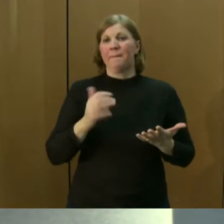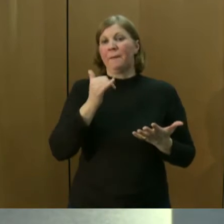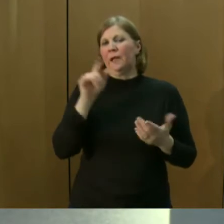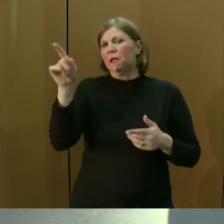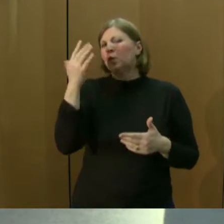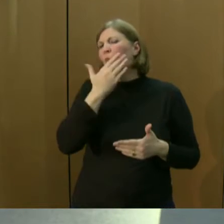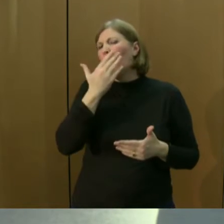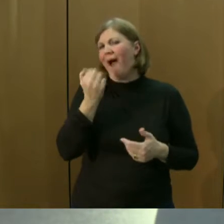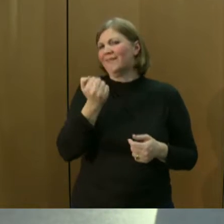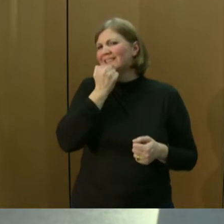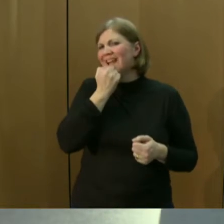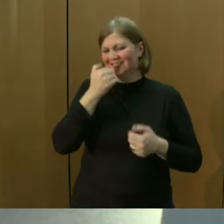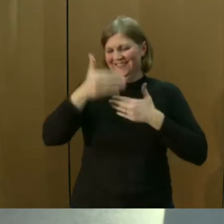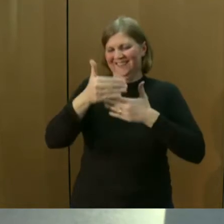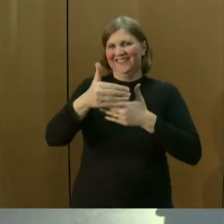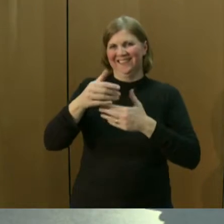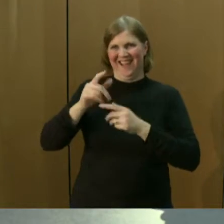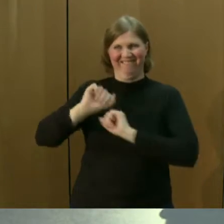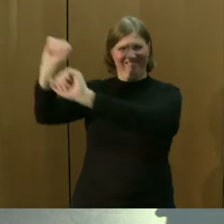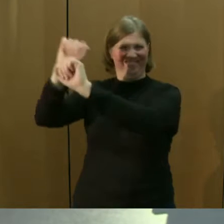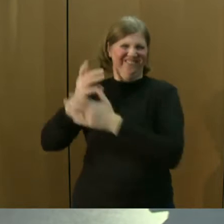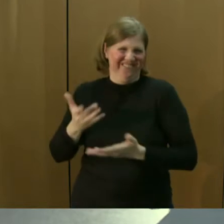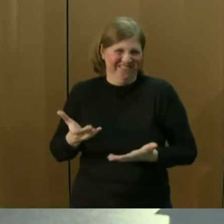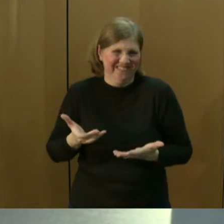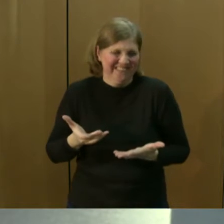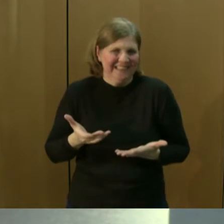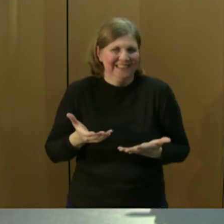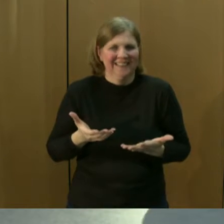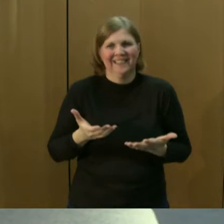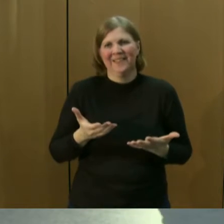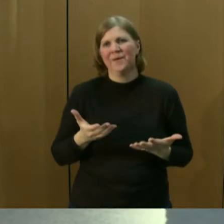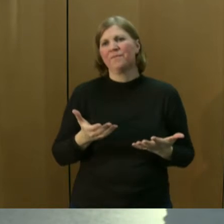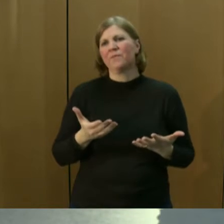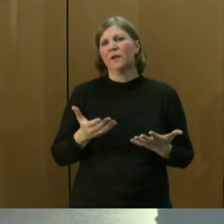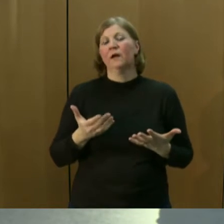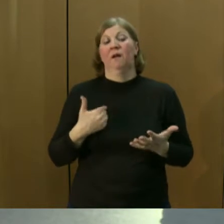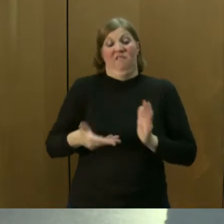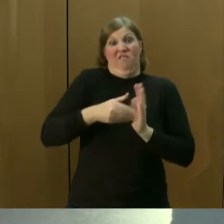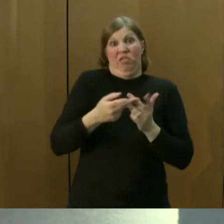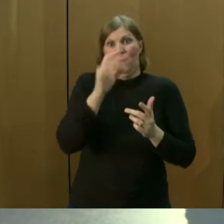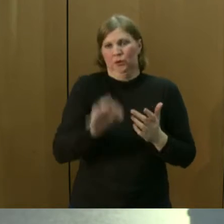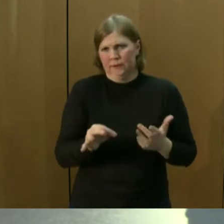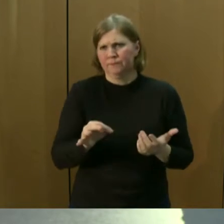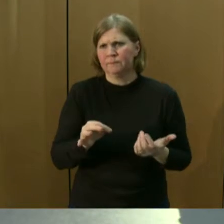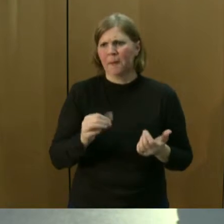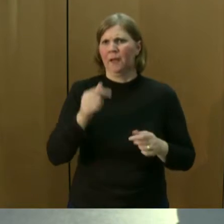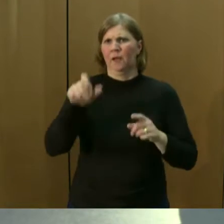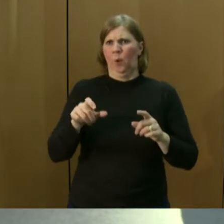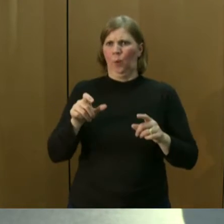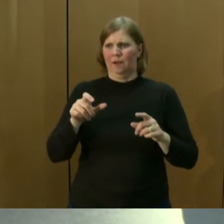for it. Okay, I'm really struggling to find accommodation for my cast. Could you give me advice?